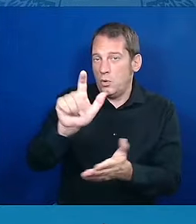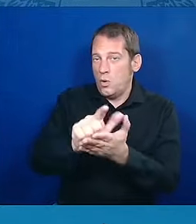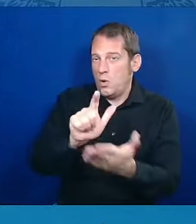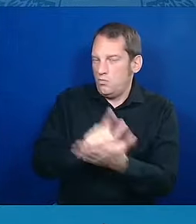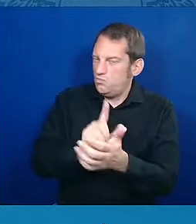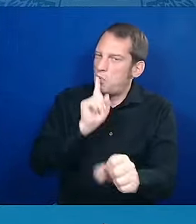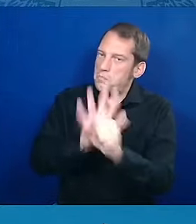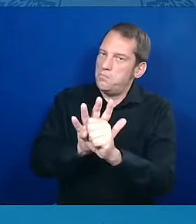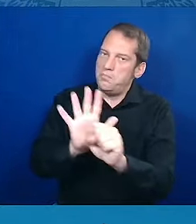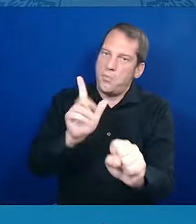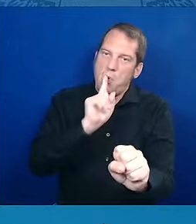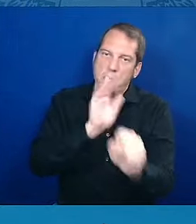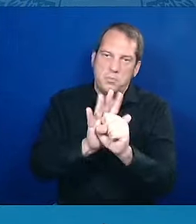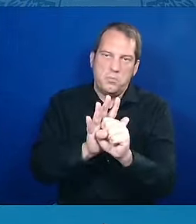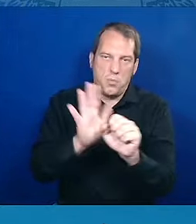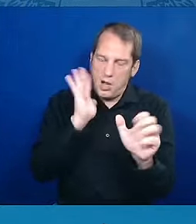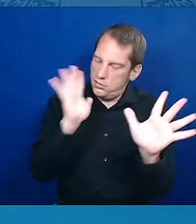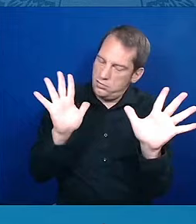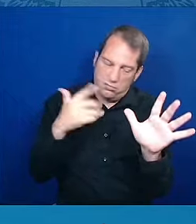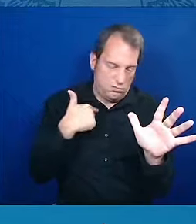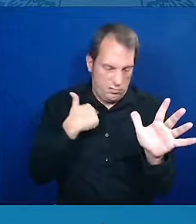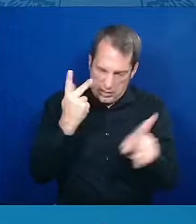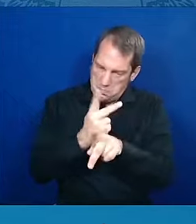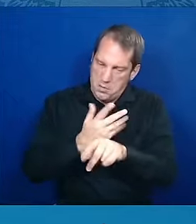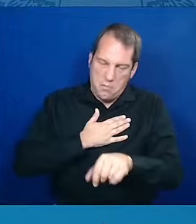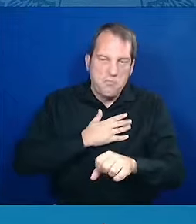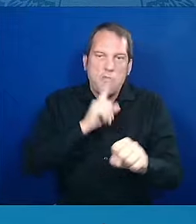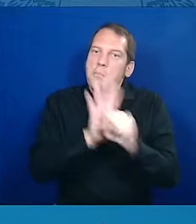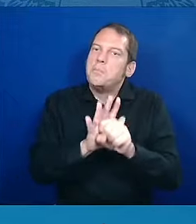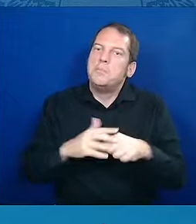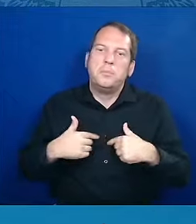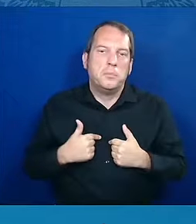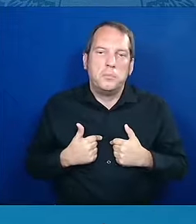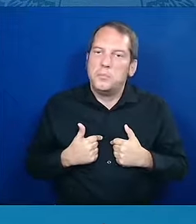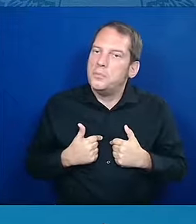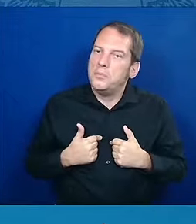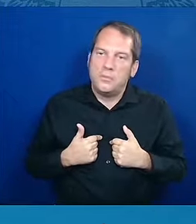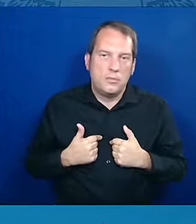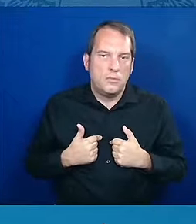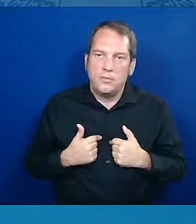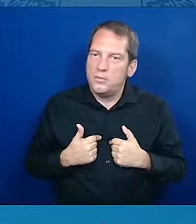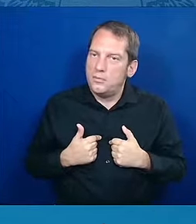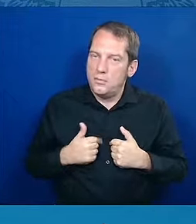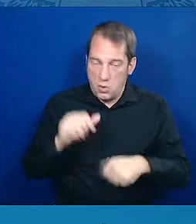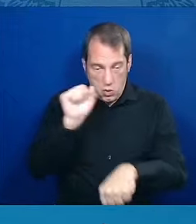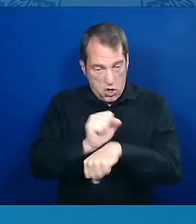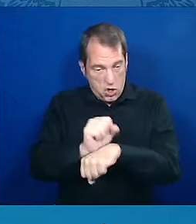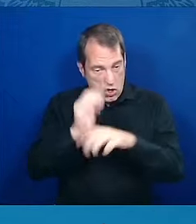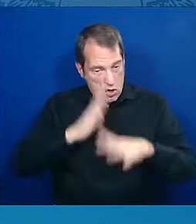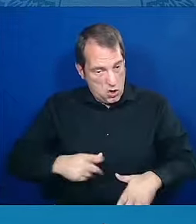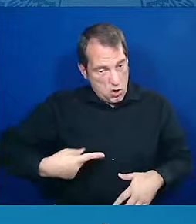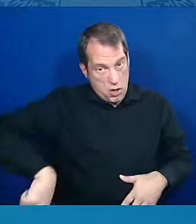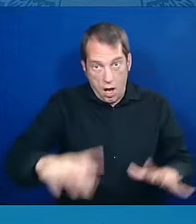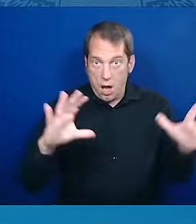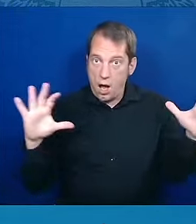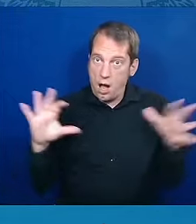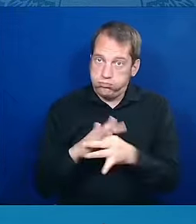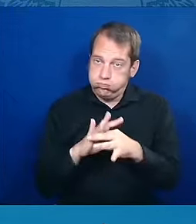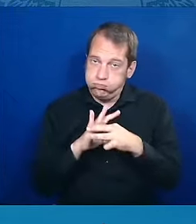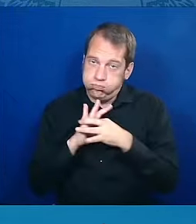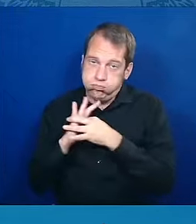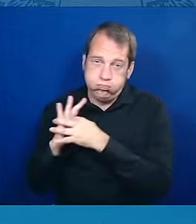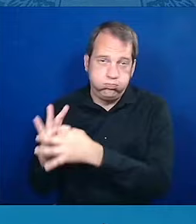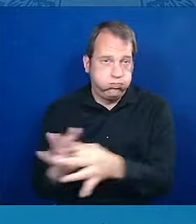Because when workers join together and demand what is fair, everyone is better off.